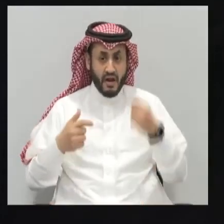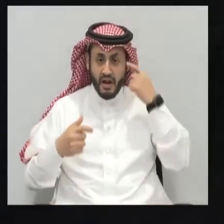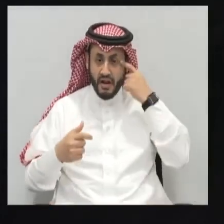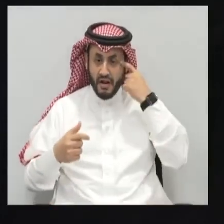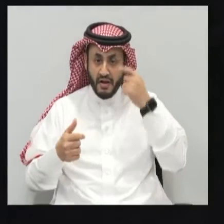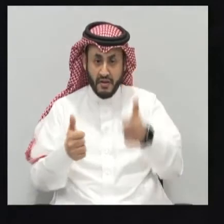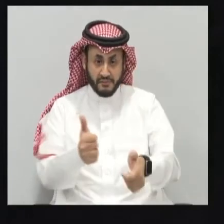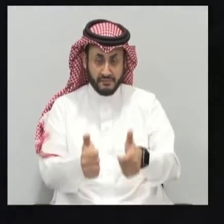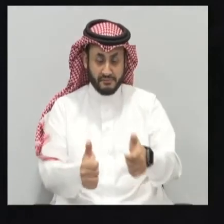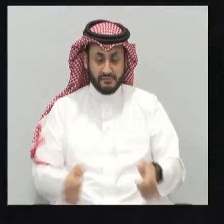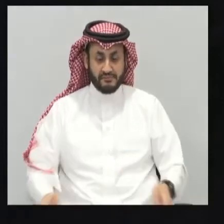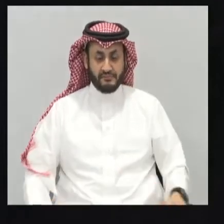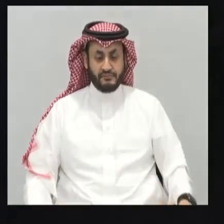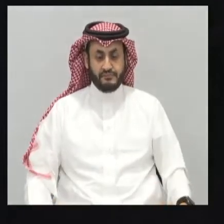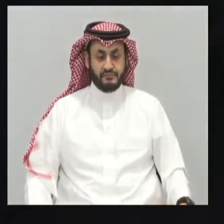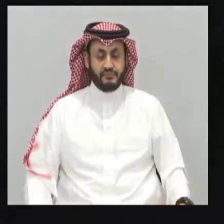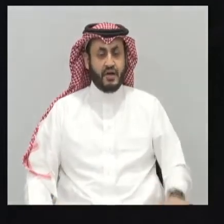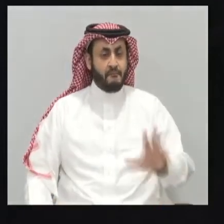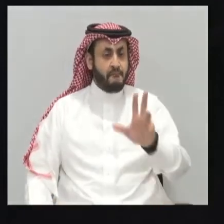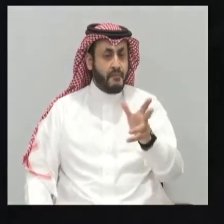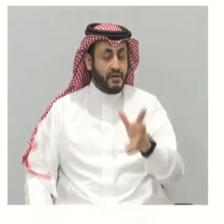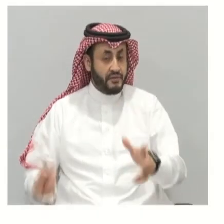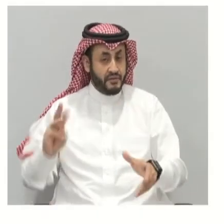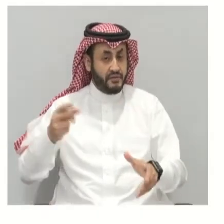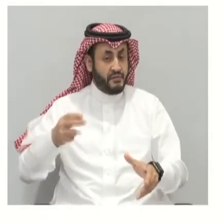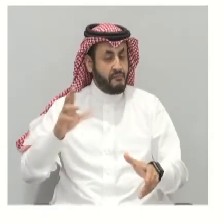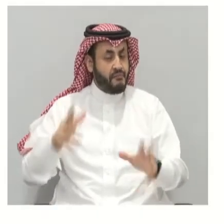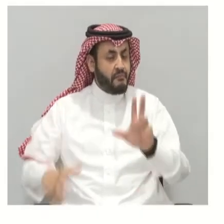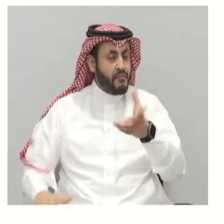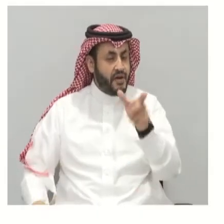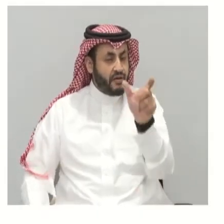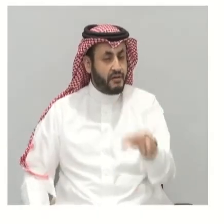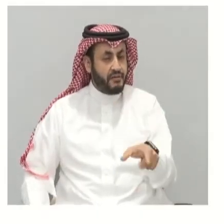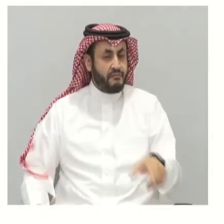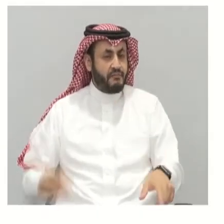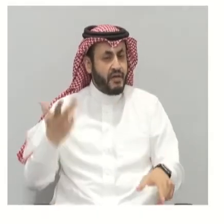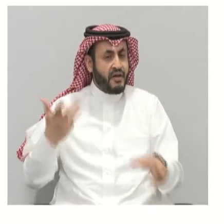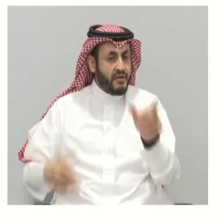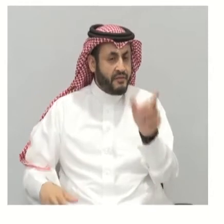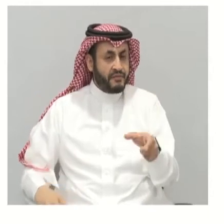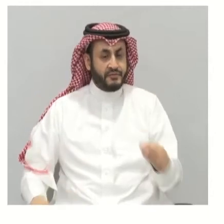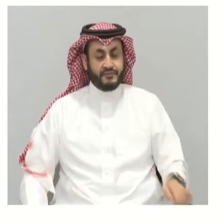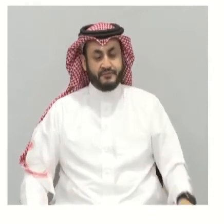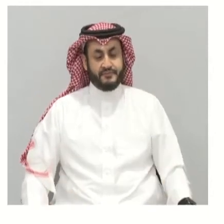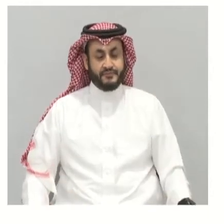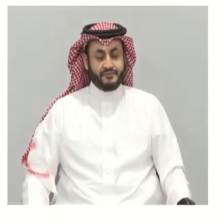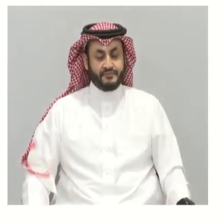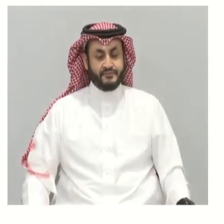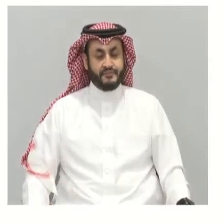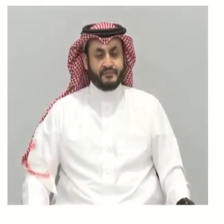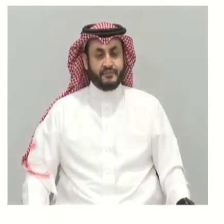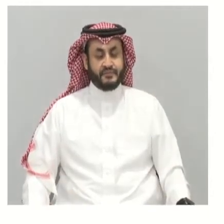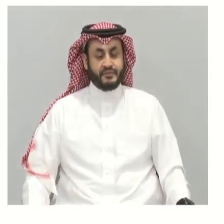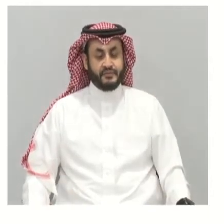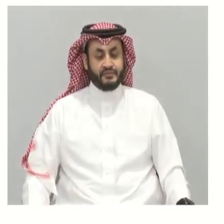players, right? So who are the sports stars? So we're asking about people here. We have WH word,